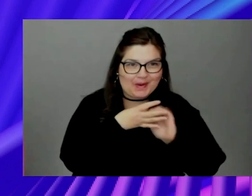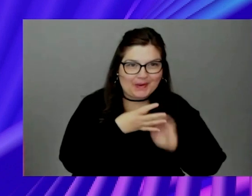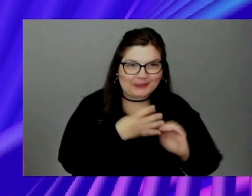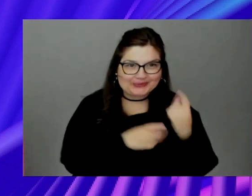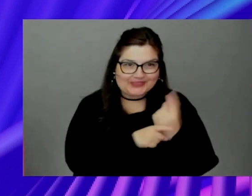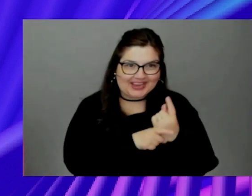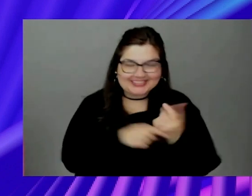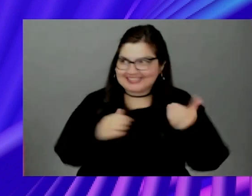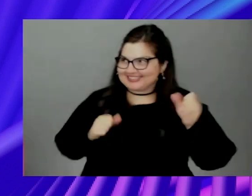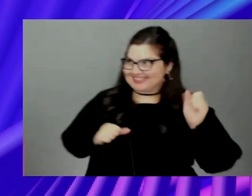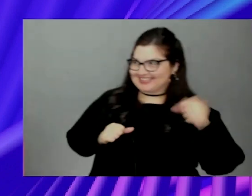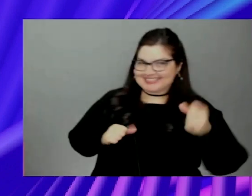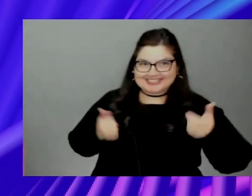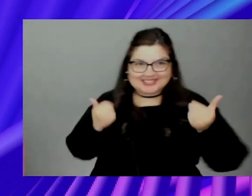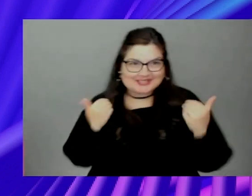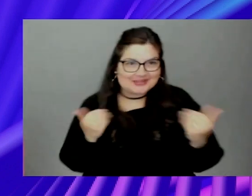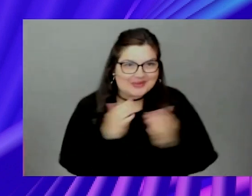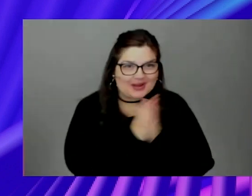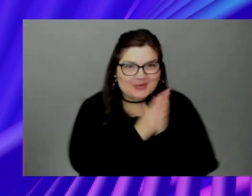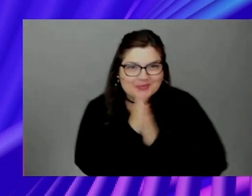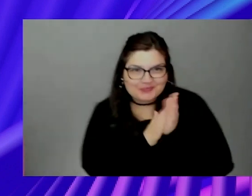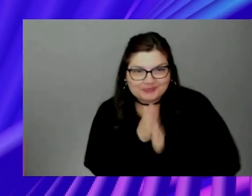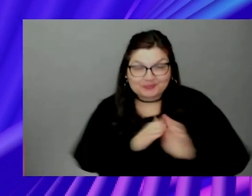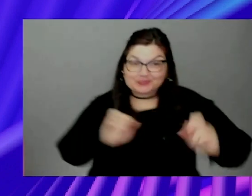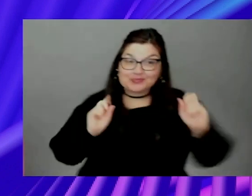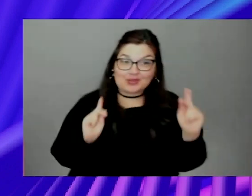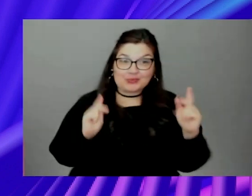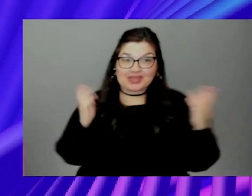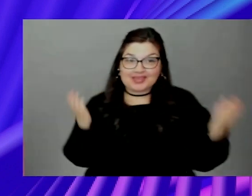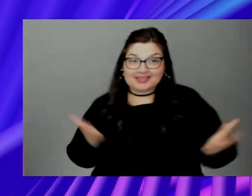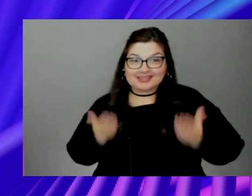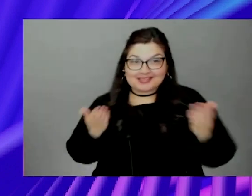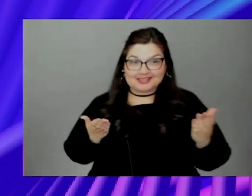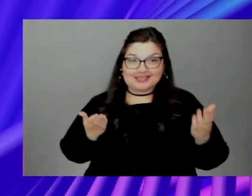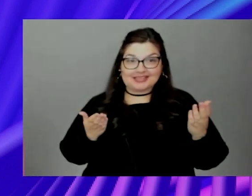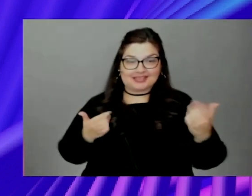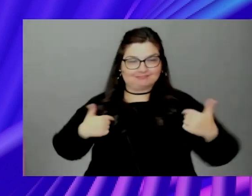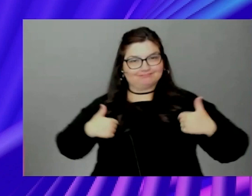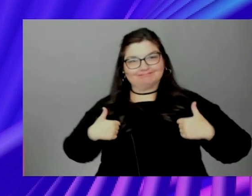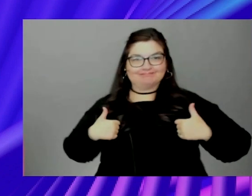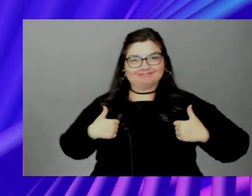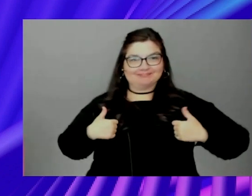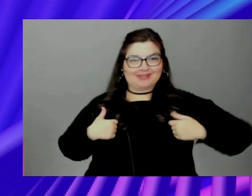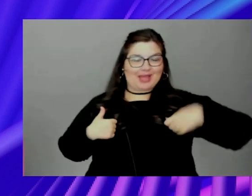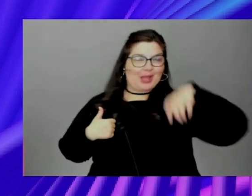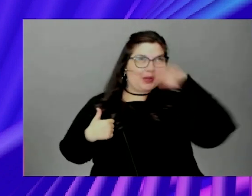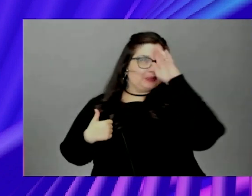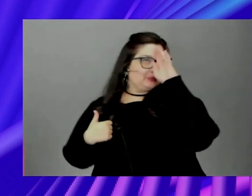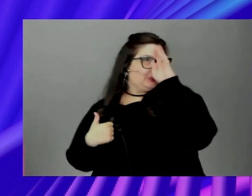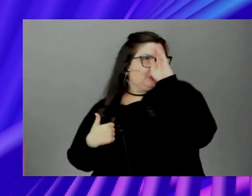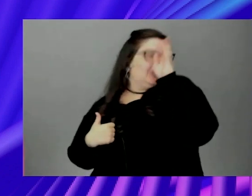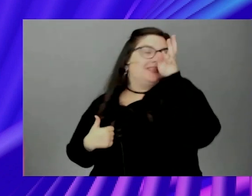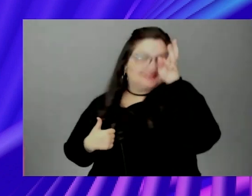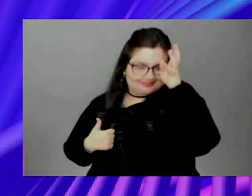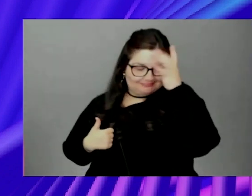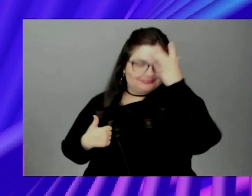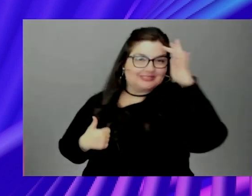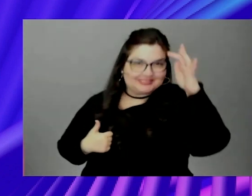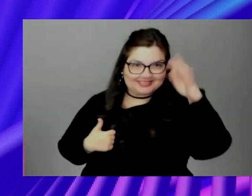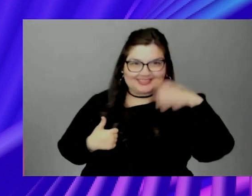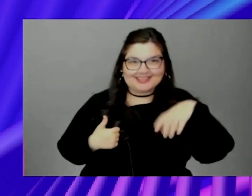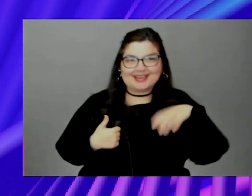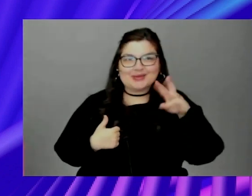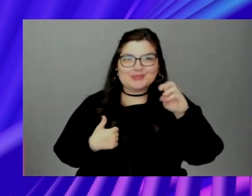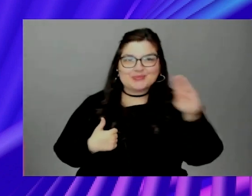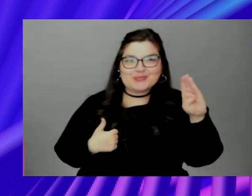it. So here you can see I have a brilliant career in web designing. Your UX skills